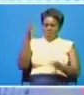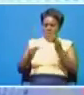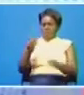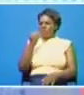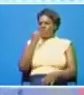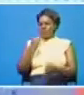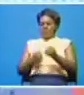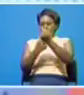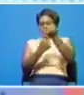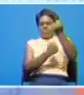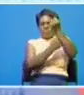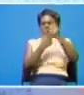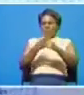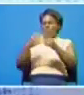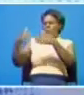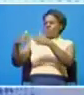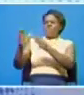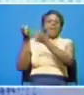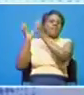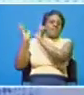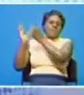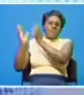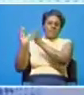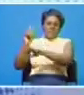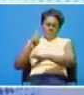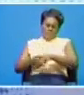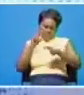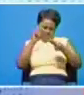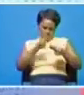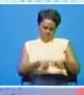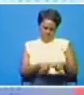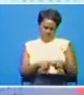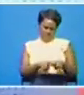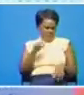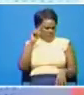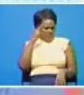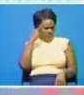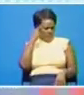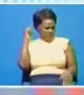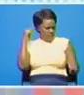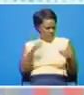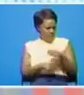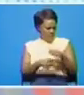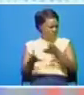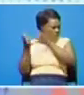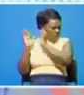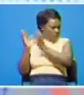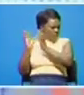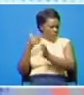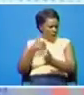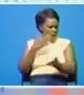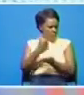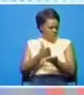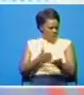cha msaada kutoka nje ya Kilifi. Na tulipokaa tukabaini wazi kwamba Kilifi ina sehemu ama